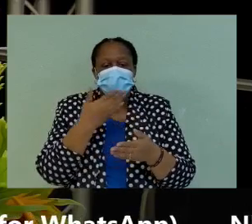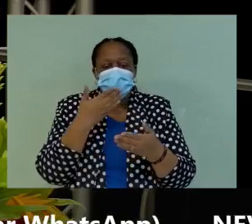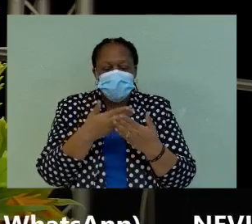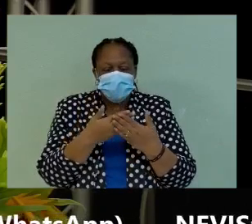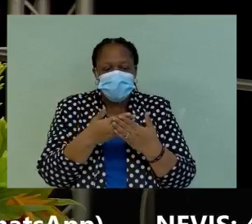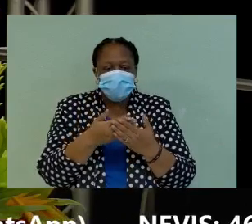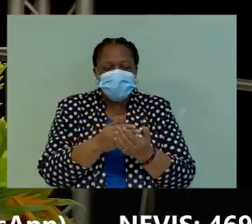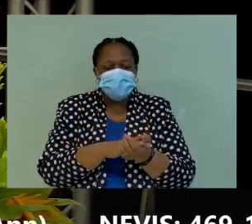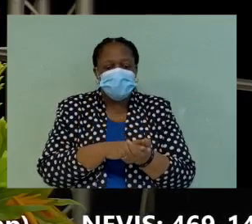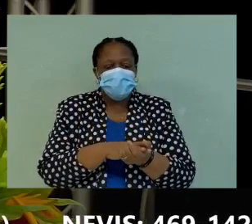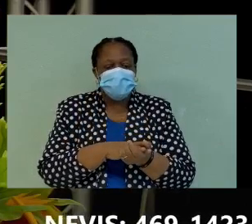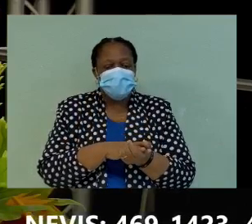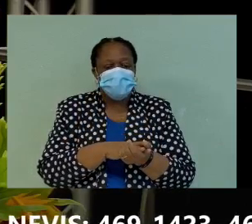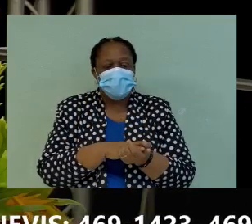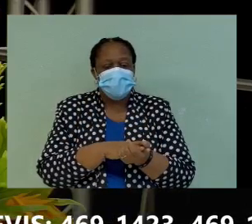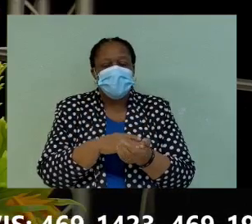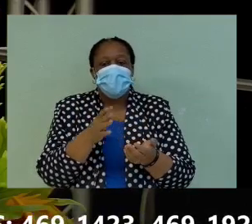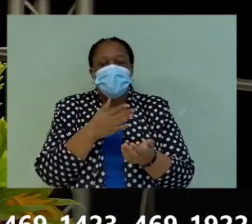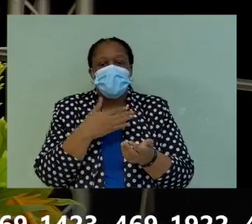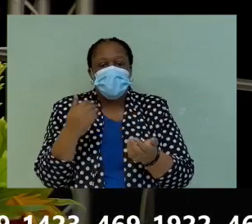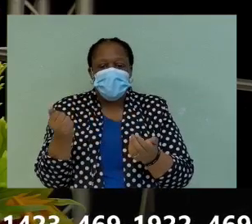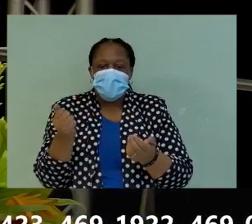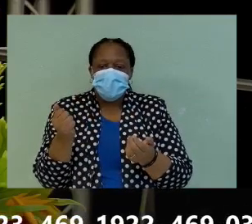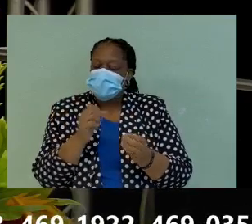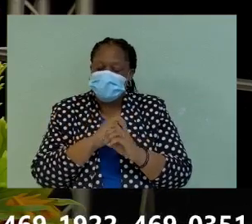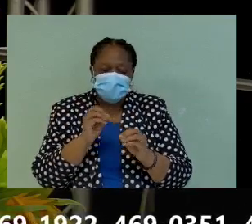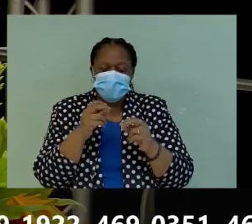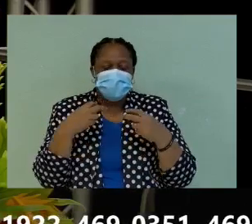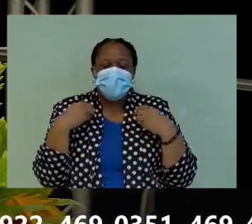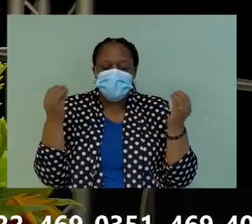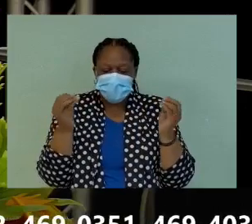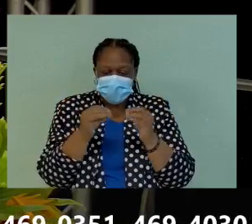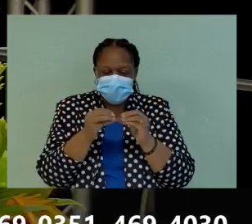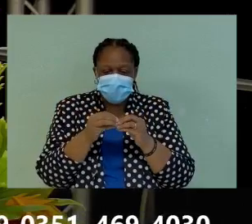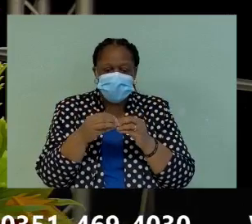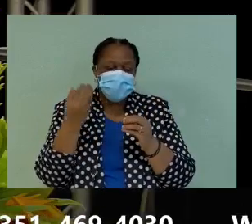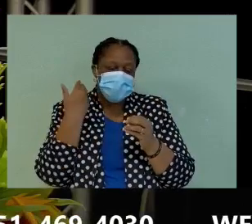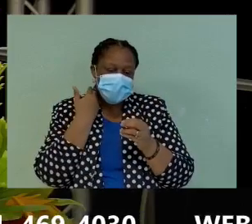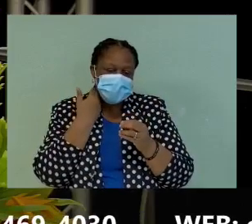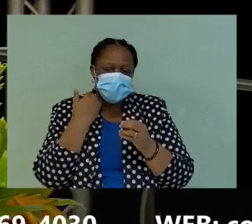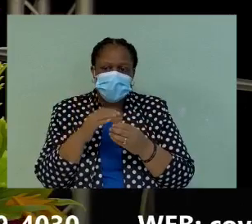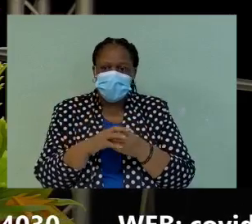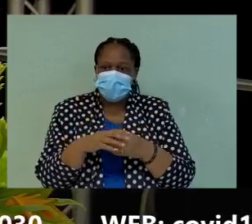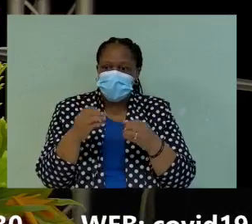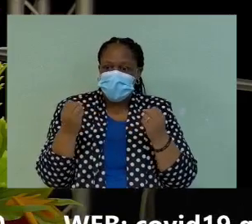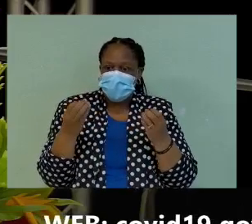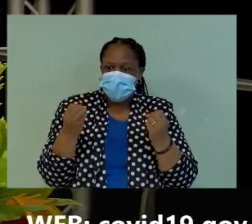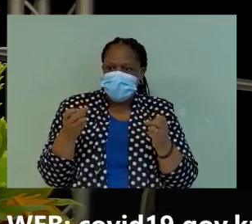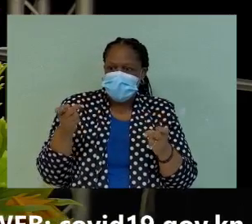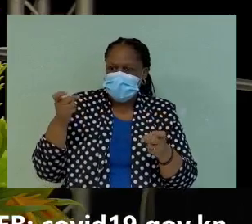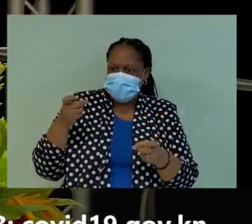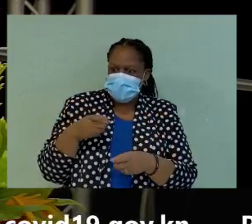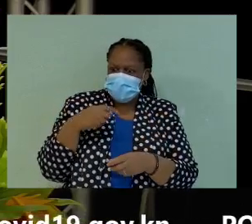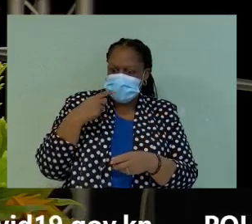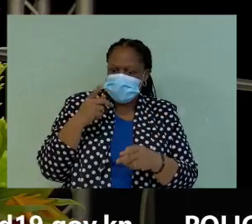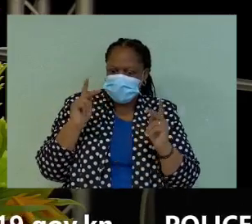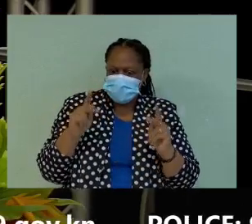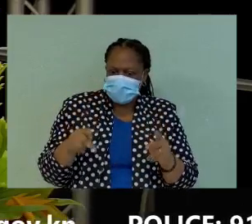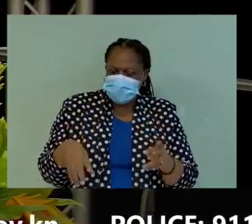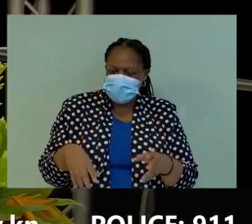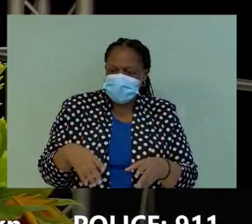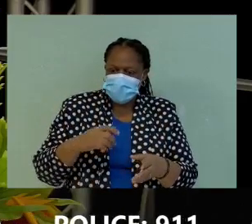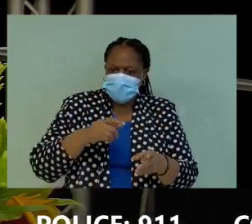both, that is, the symptoms and the mental torture. There were threats made to my family and I. There were even threats